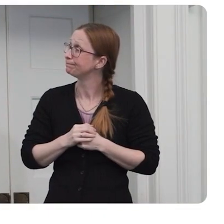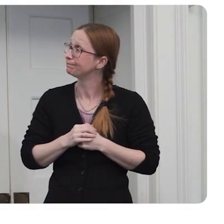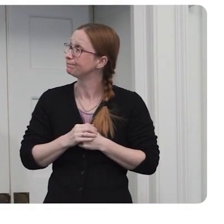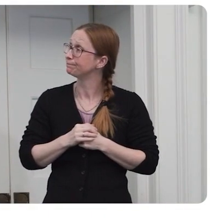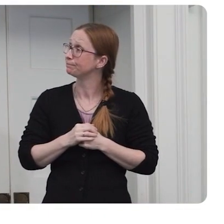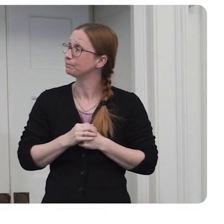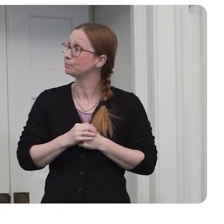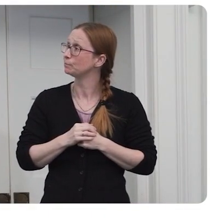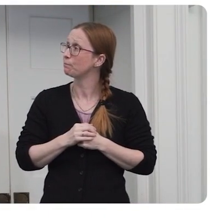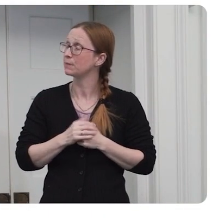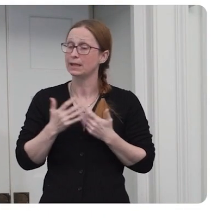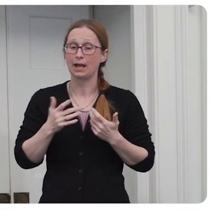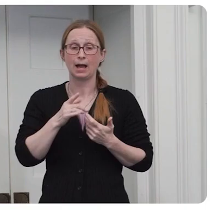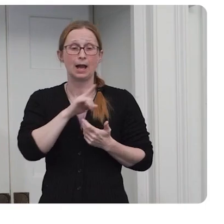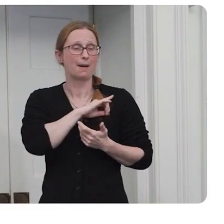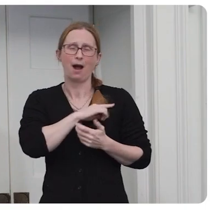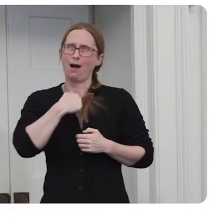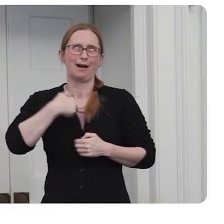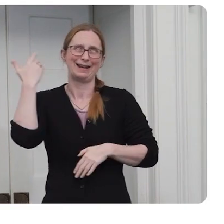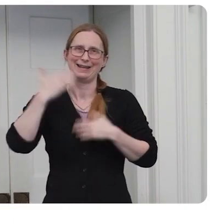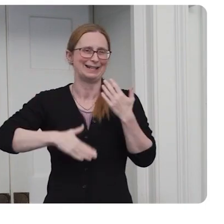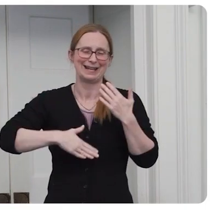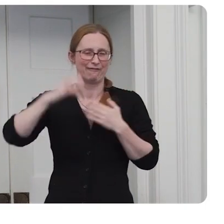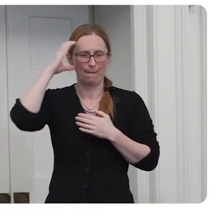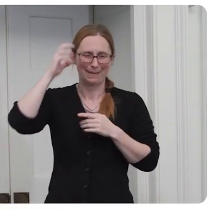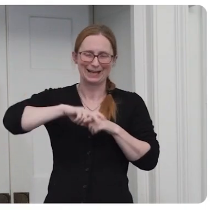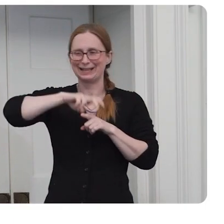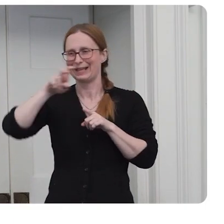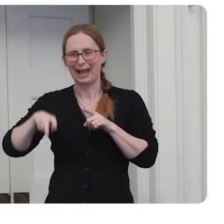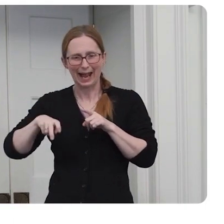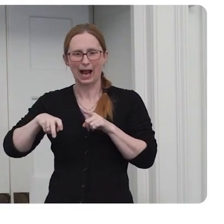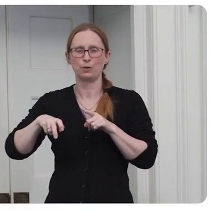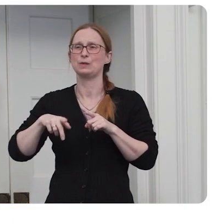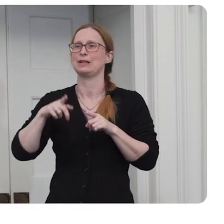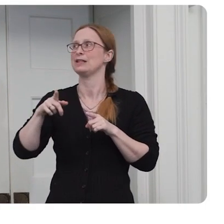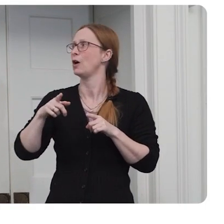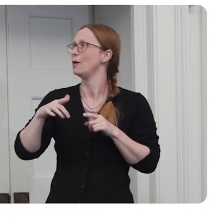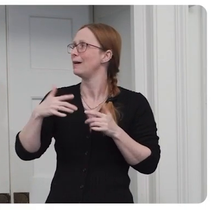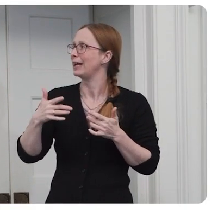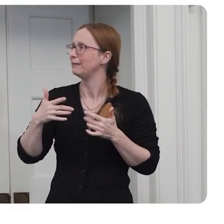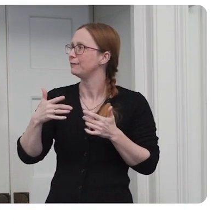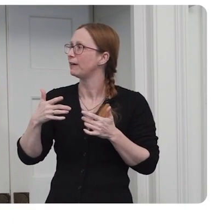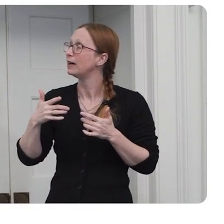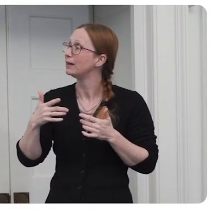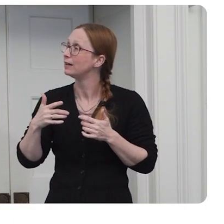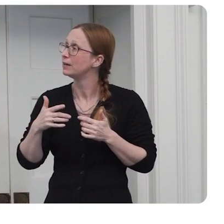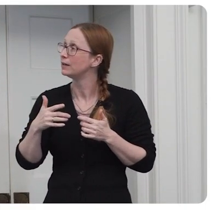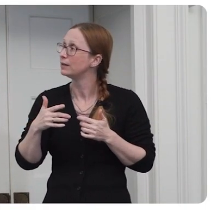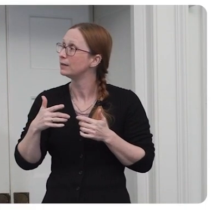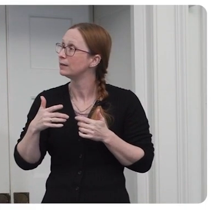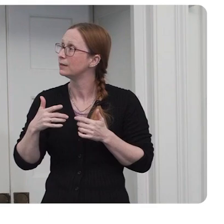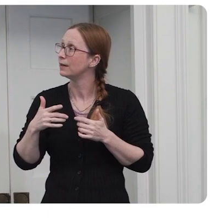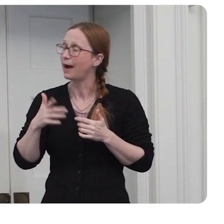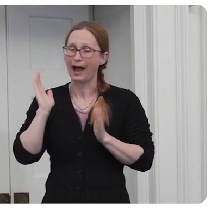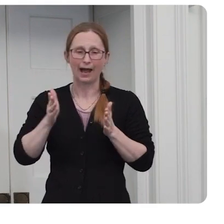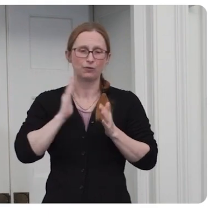Yeah. There we go. Because I can never get out of bed again, but I need to act up.